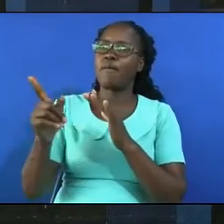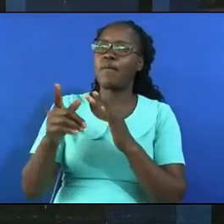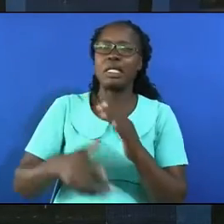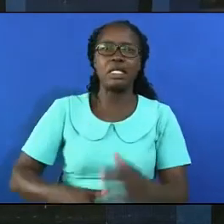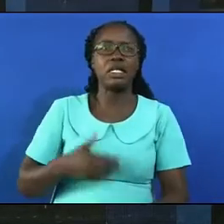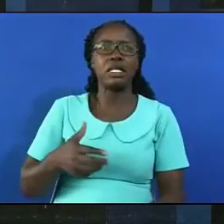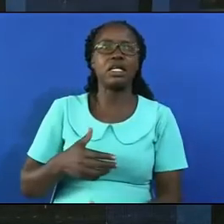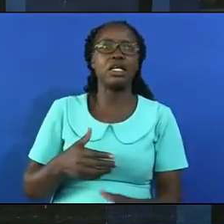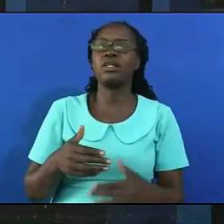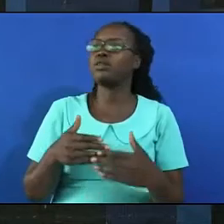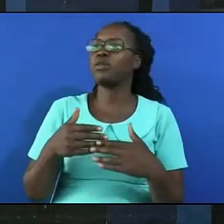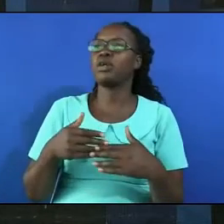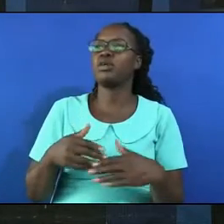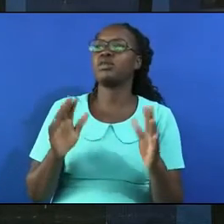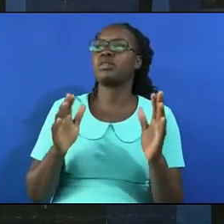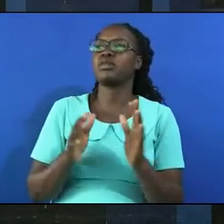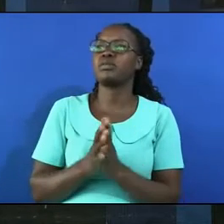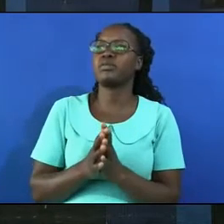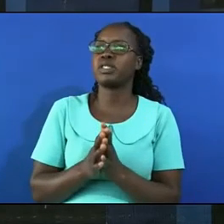anger.